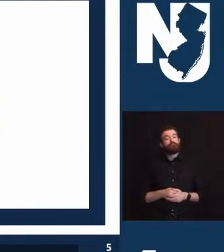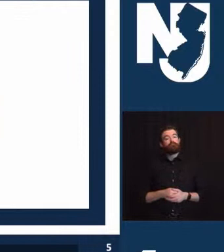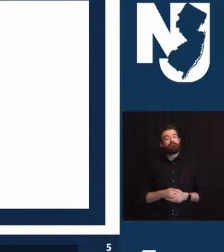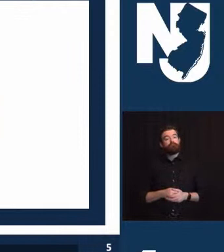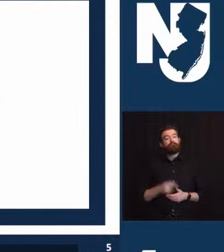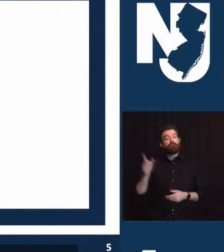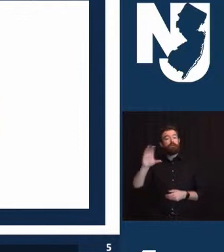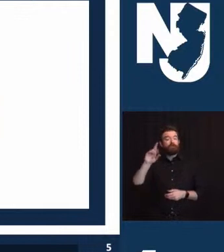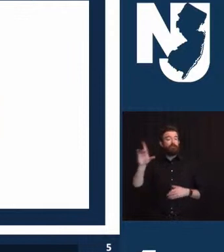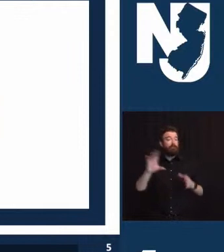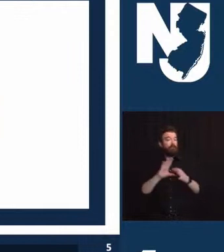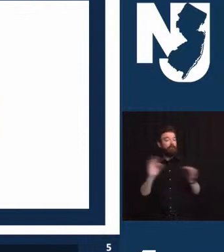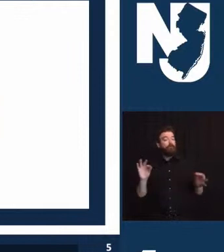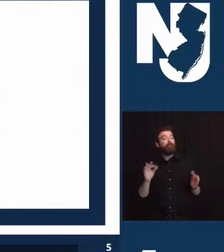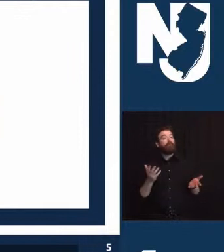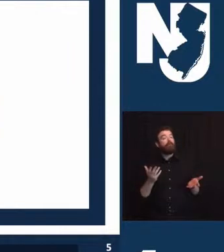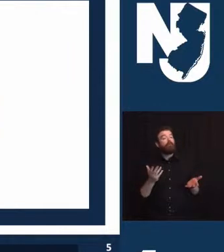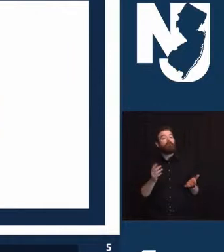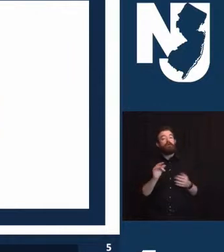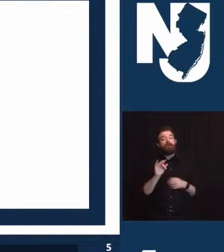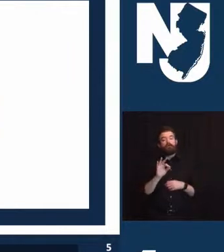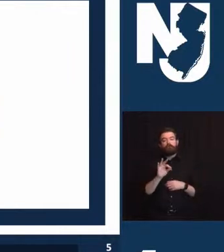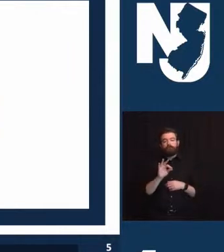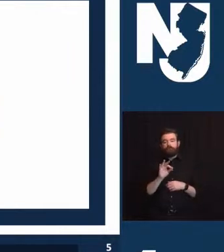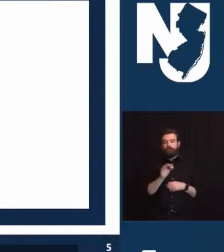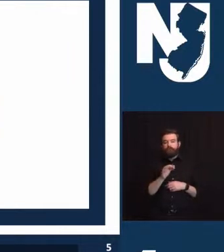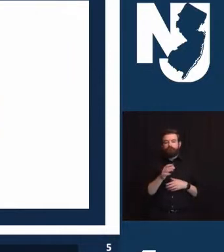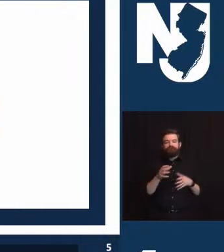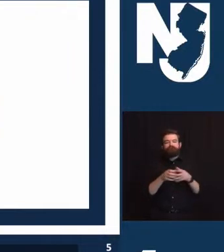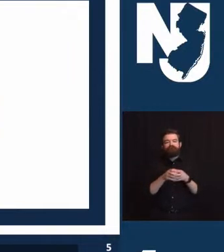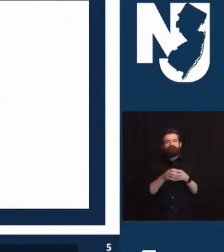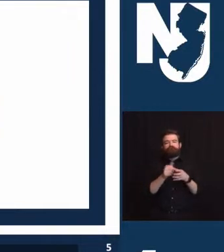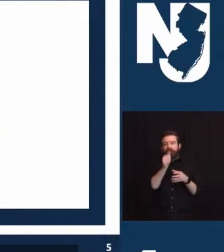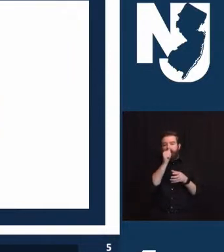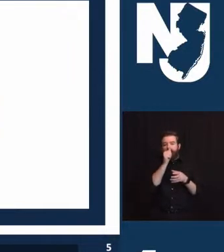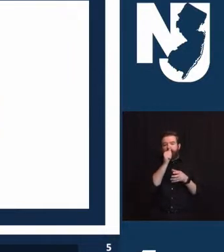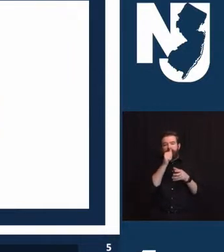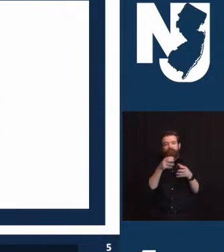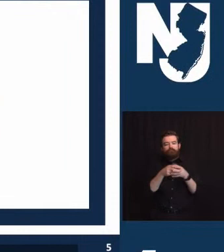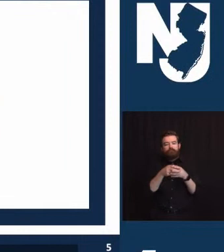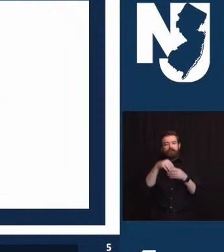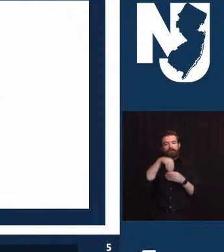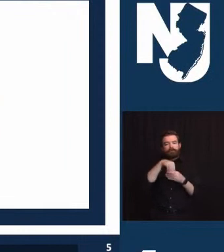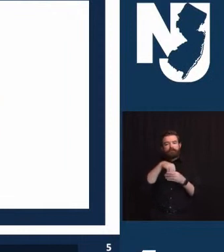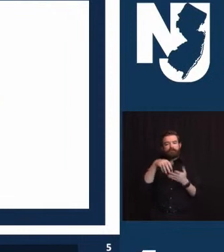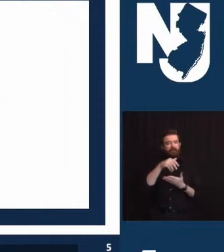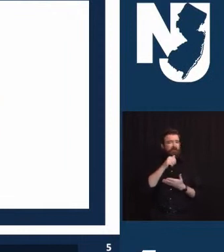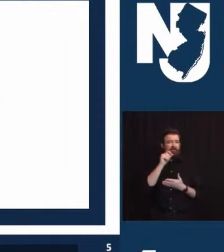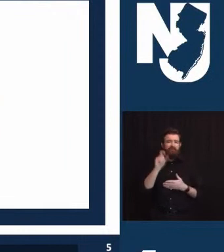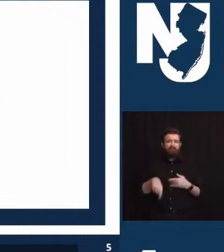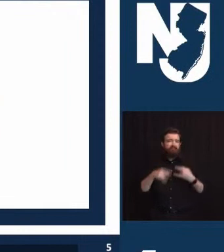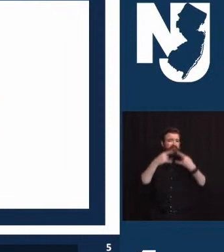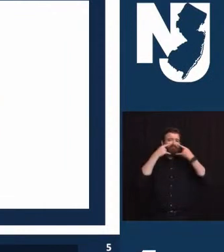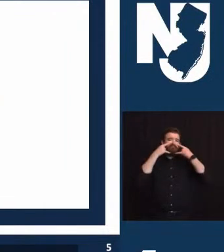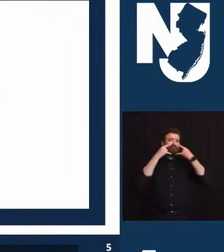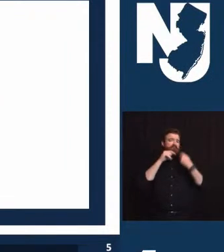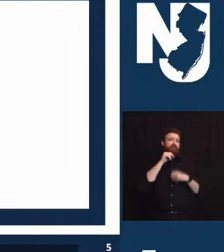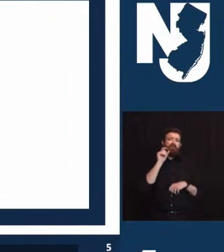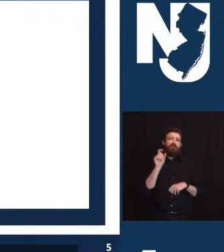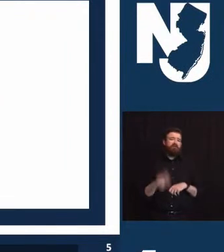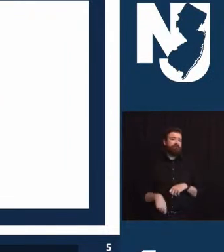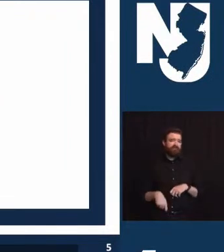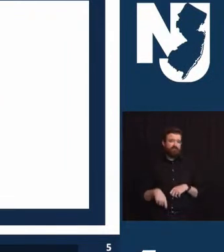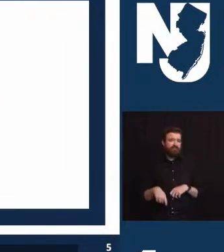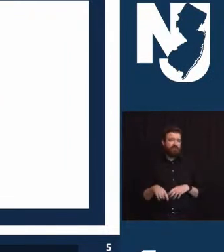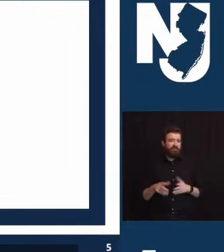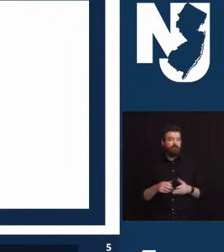have always stated that reducing the spread of COVID in private settings comes down to personal responsibility. The CDC